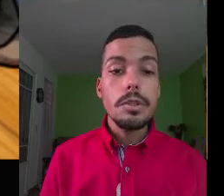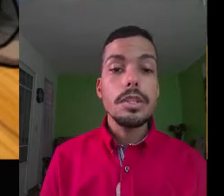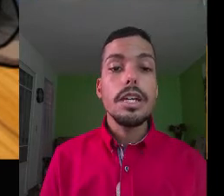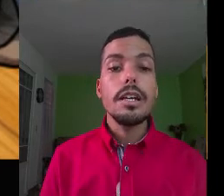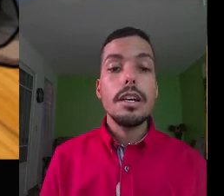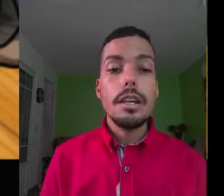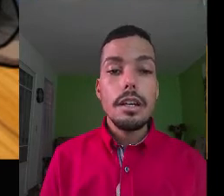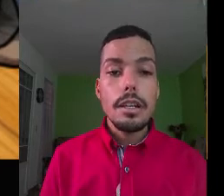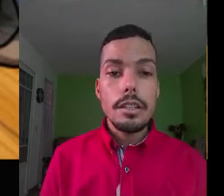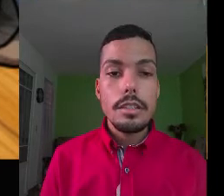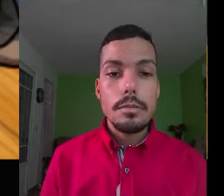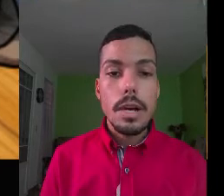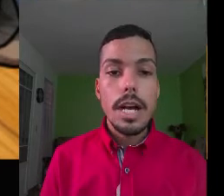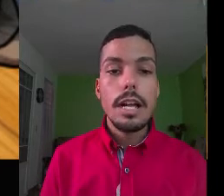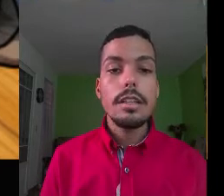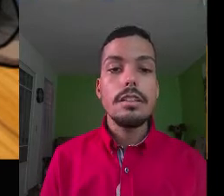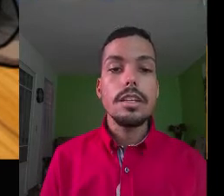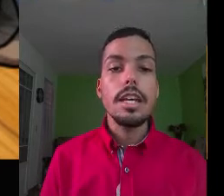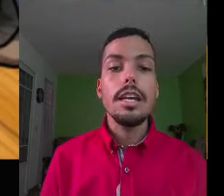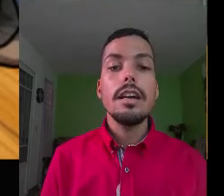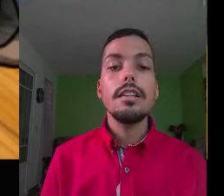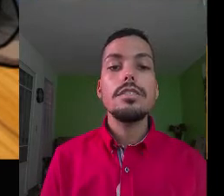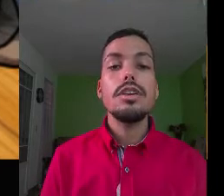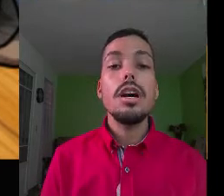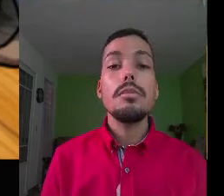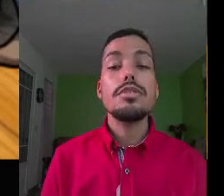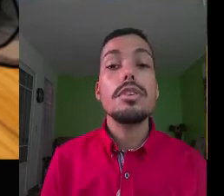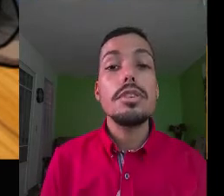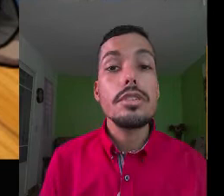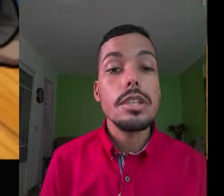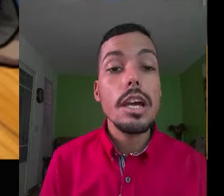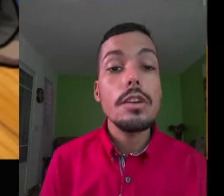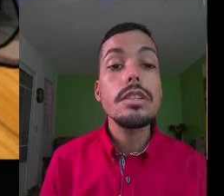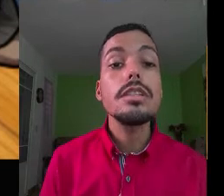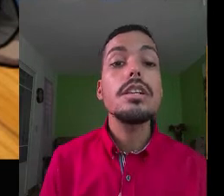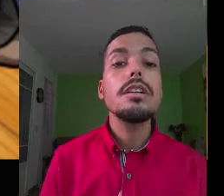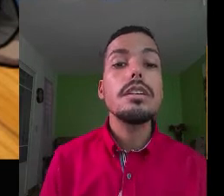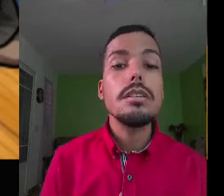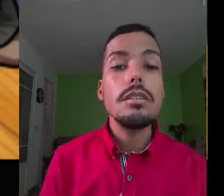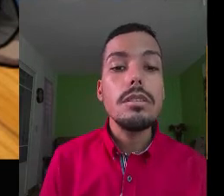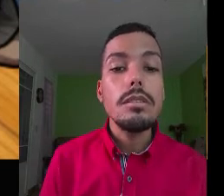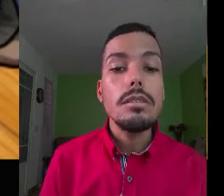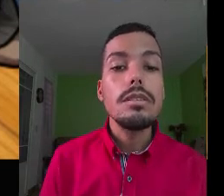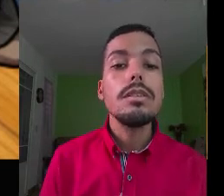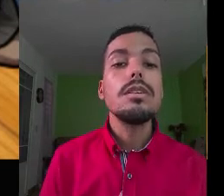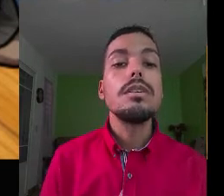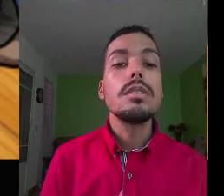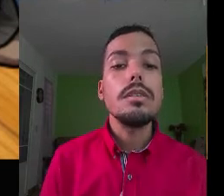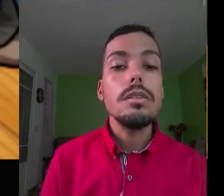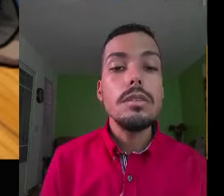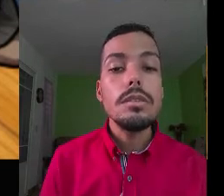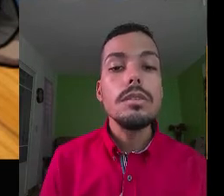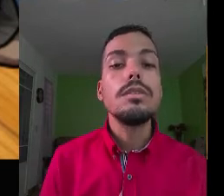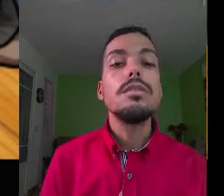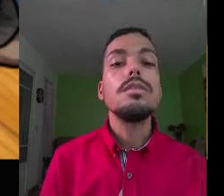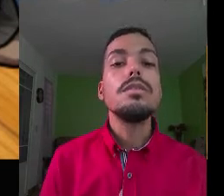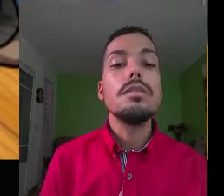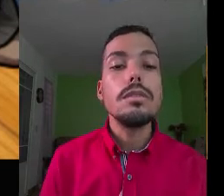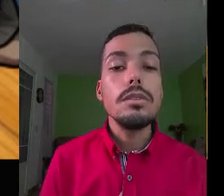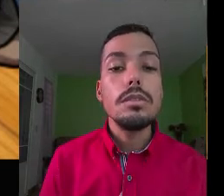U with the smile, okay, on the top, it's going to sound oh,